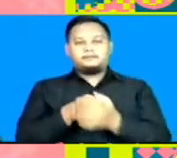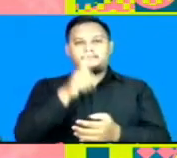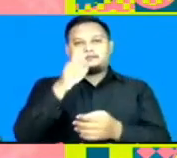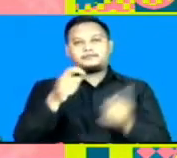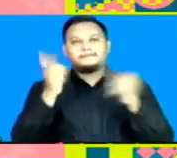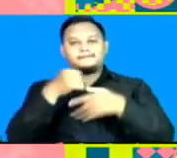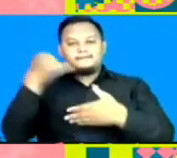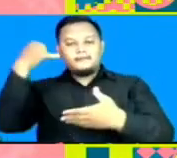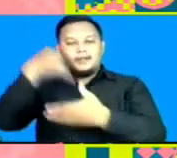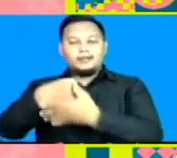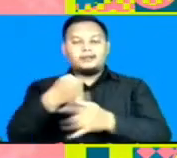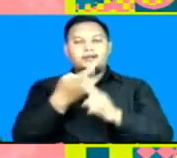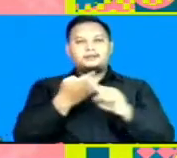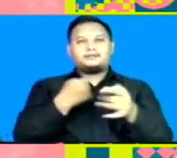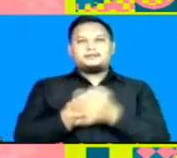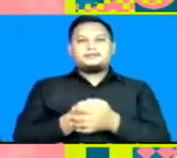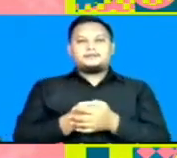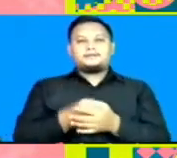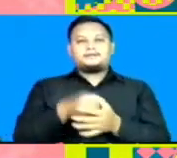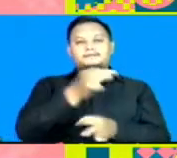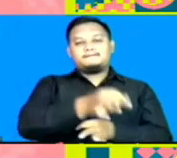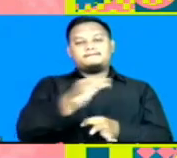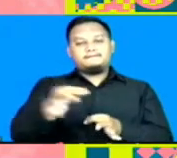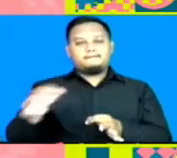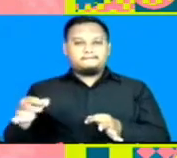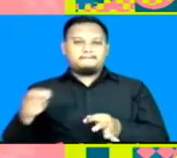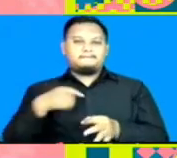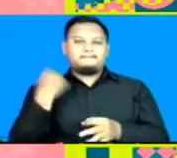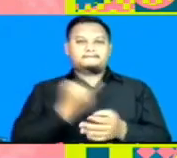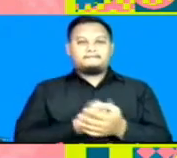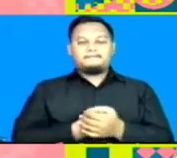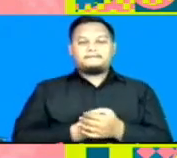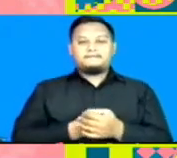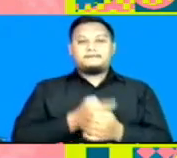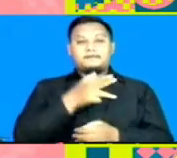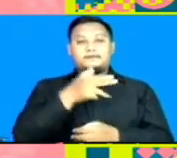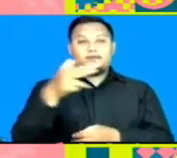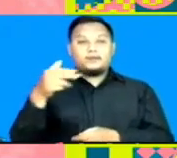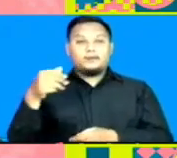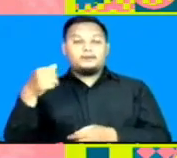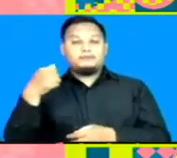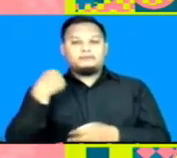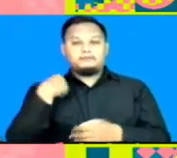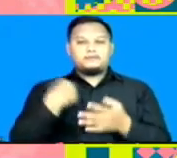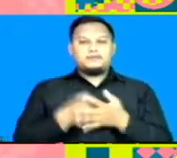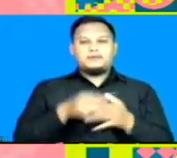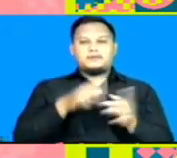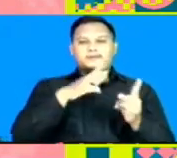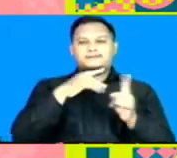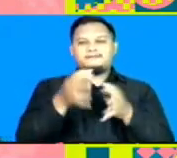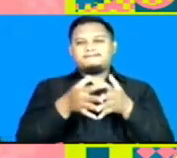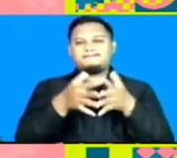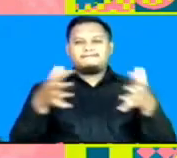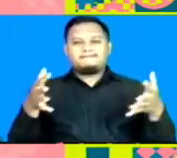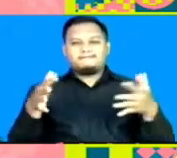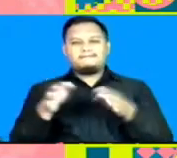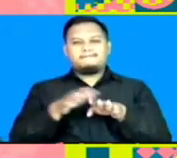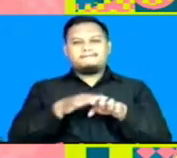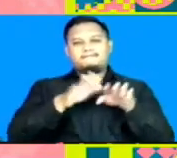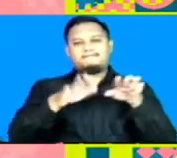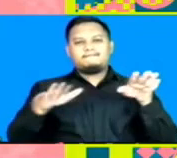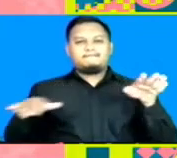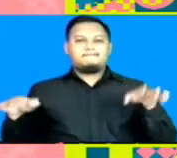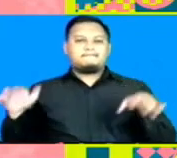able to do that. Indonesia has a tremendous population of young people as well. So we very much look forward to working with the young people